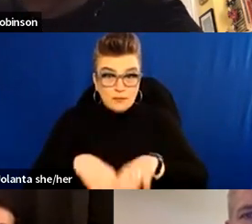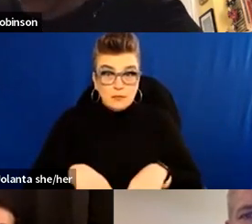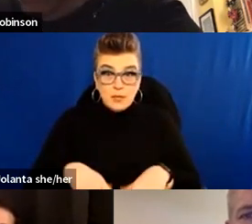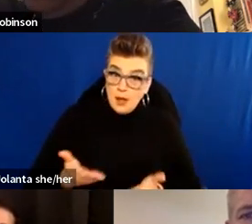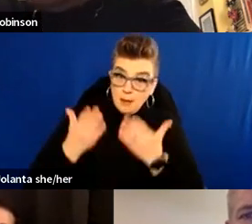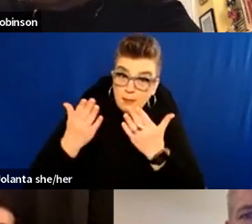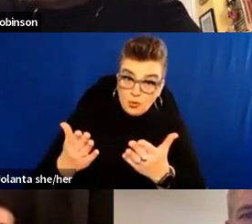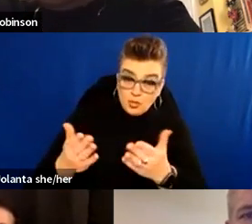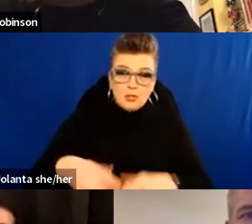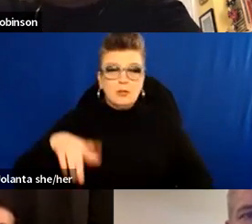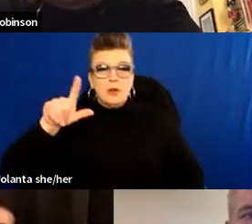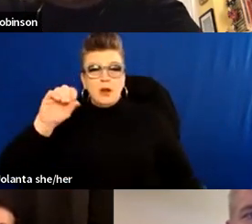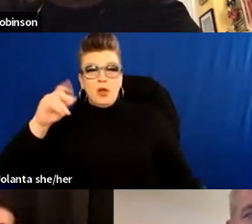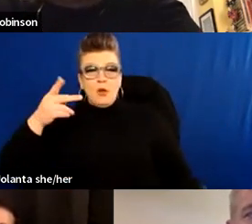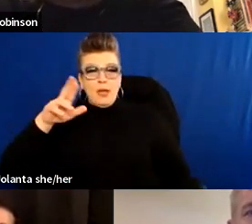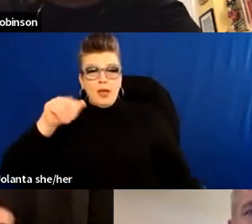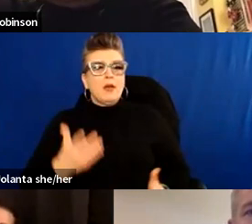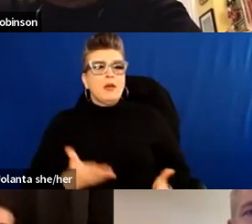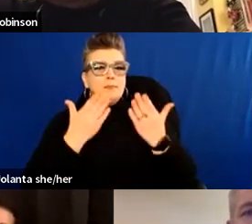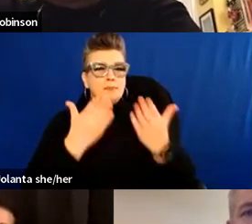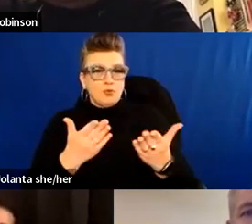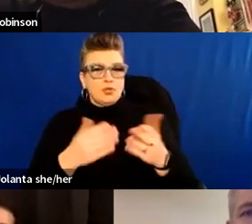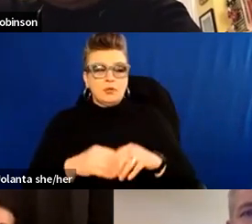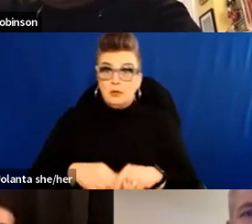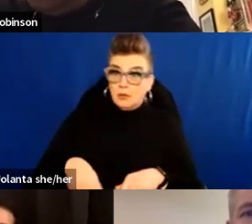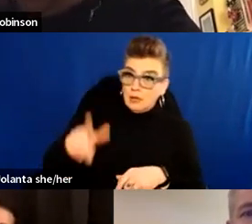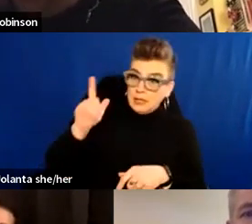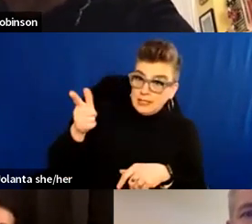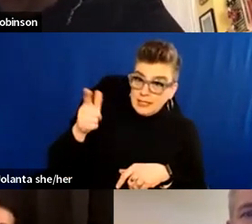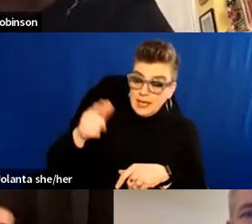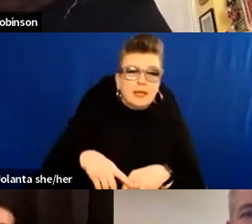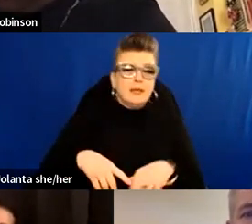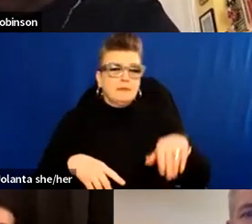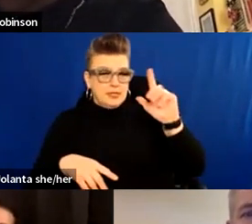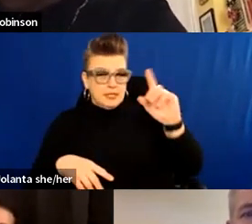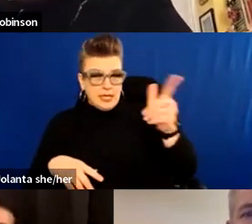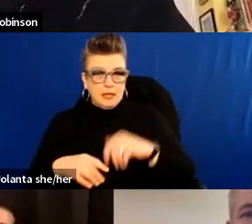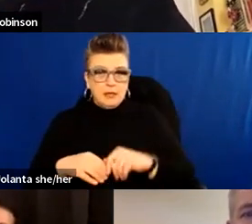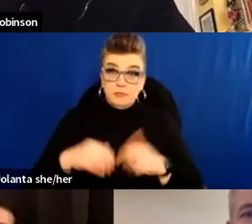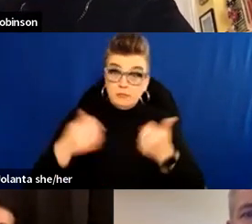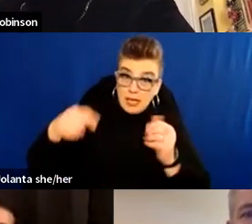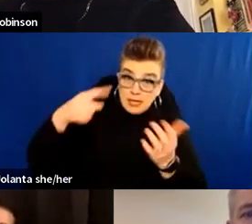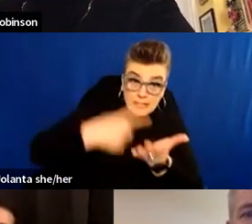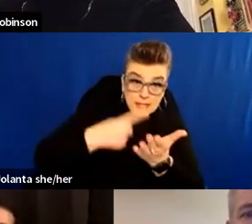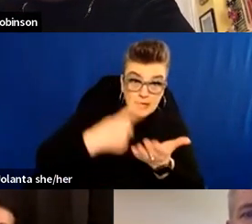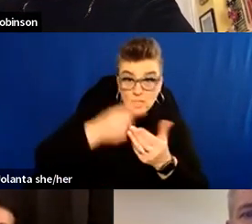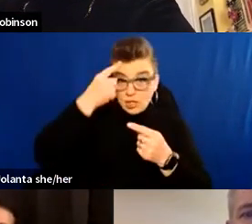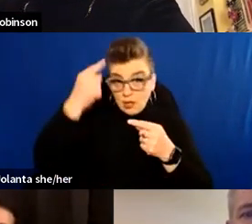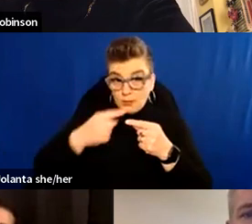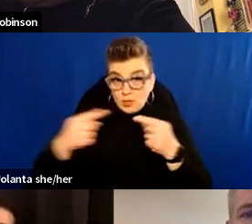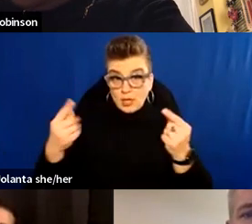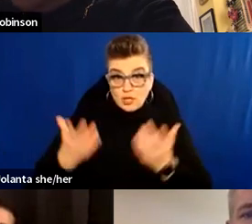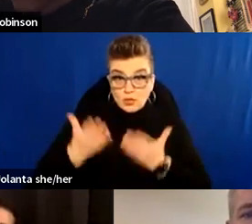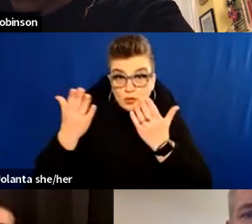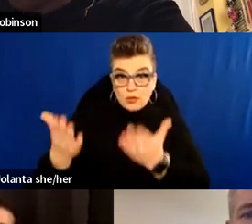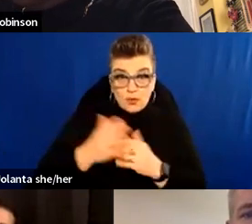thank you is there a second welcome thank you is there any discussion or objection to the motion